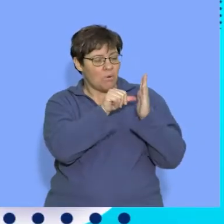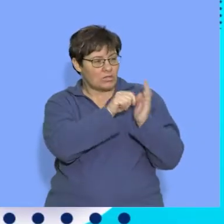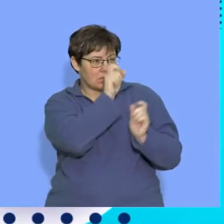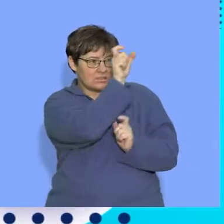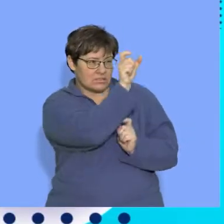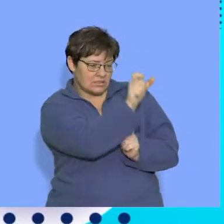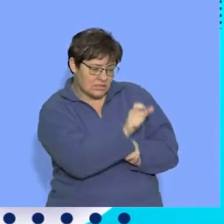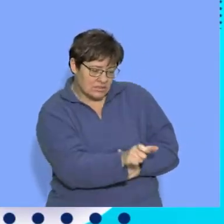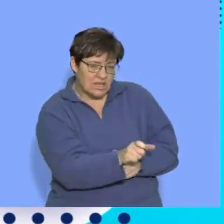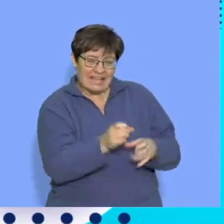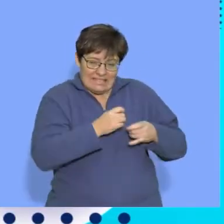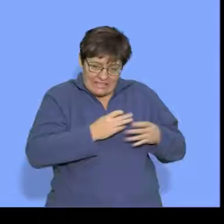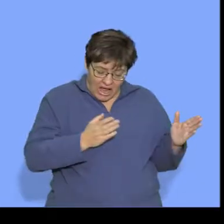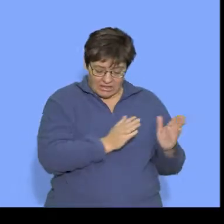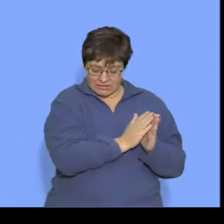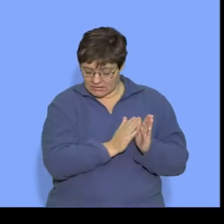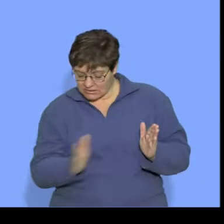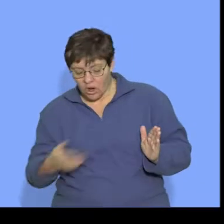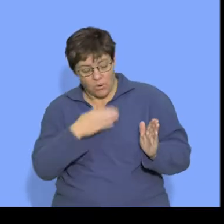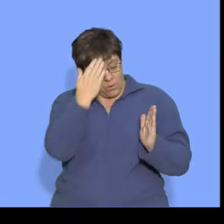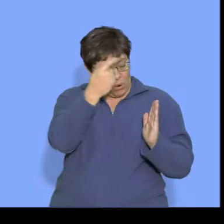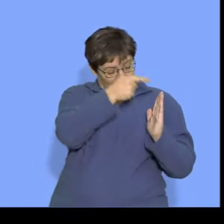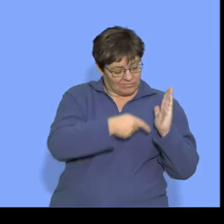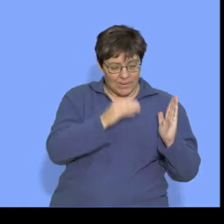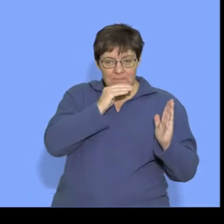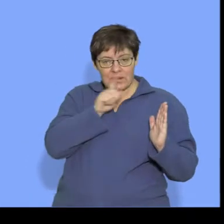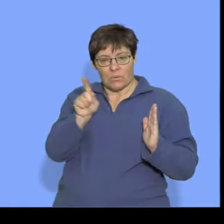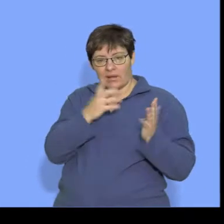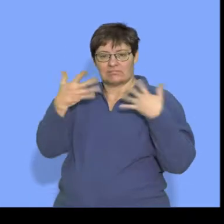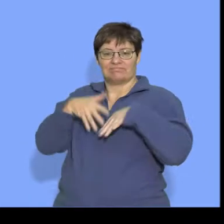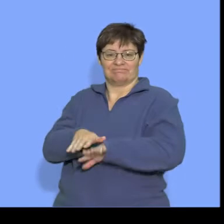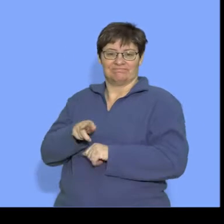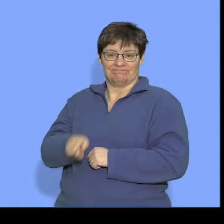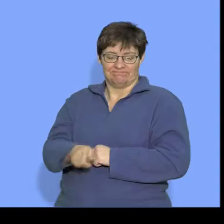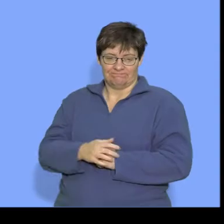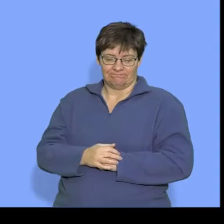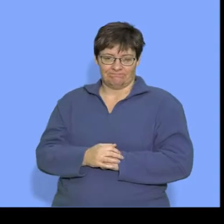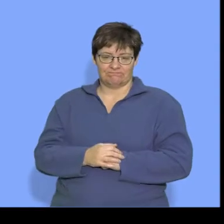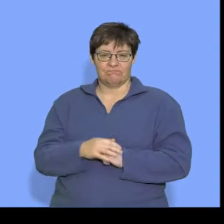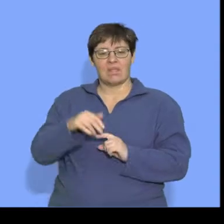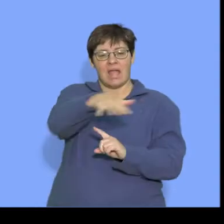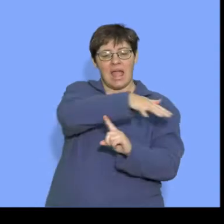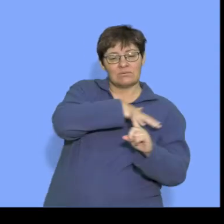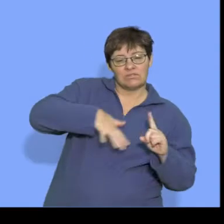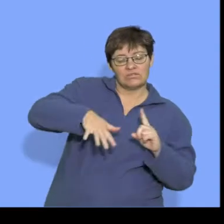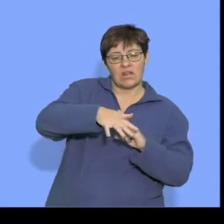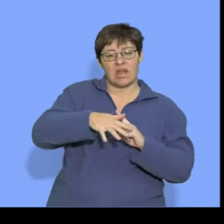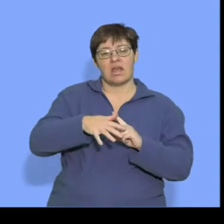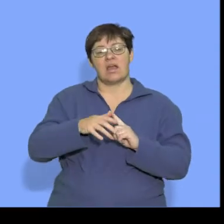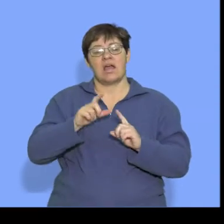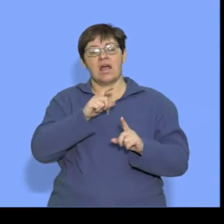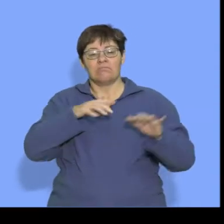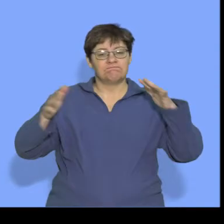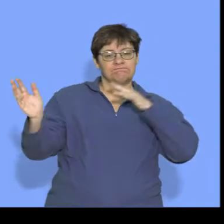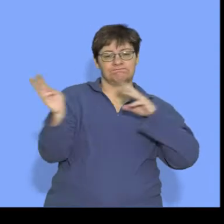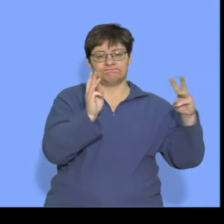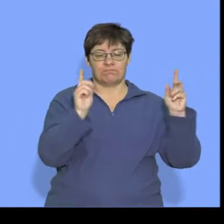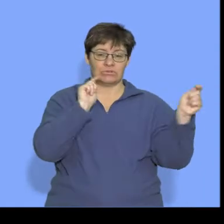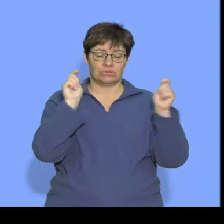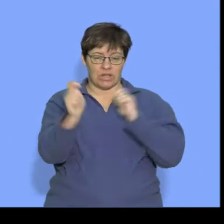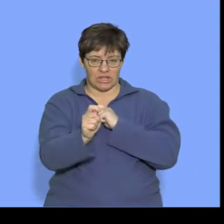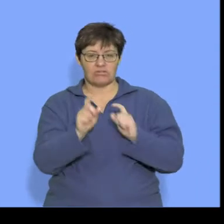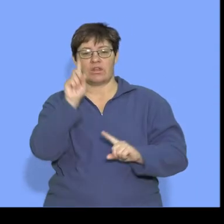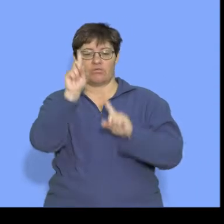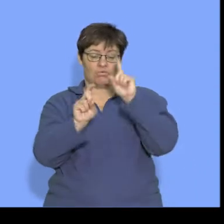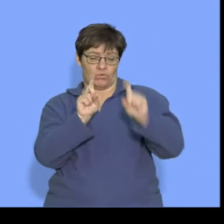a section. We're going to spend some time overviewing the atmosphere and climate change, and then we're going to take some questions on